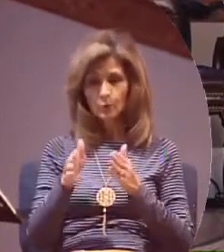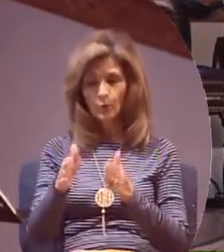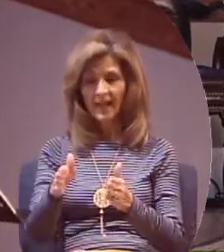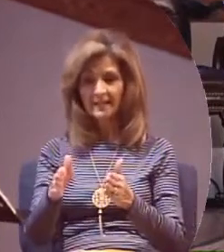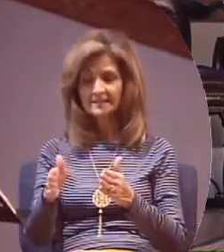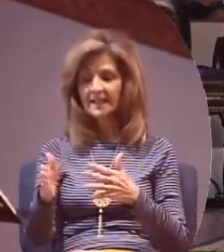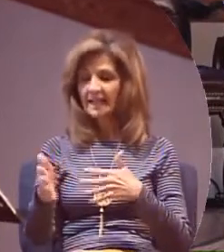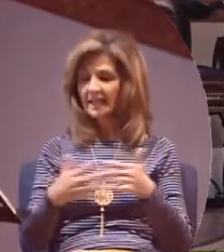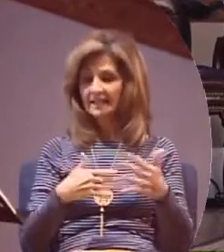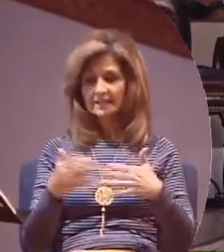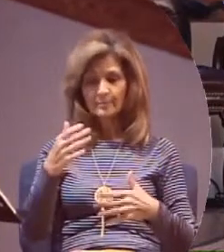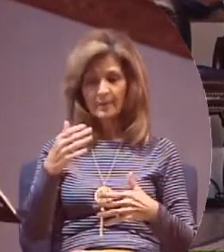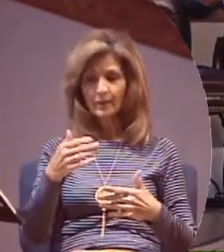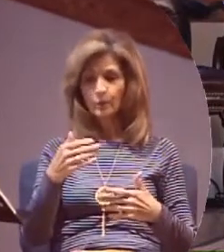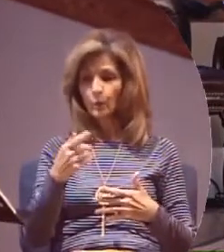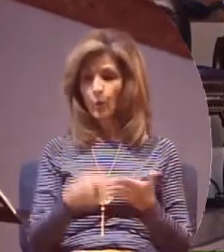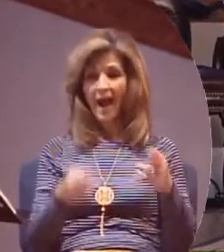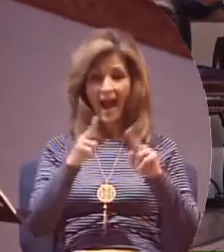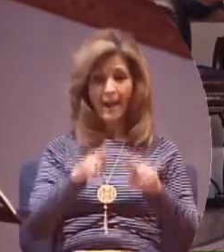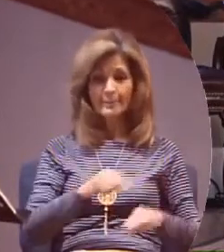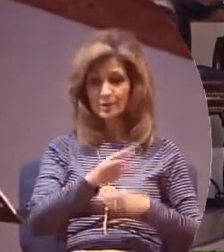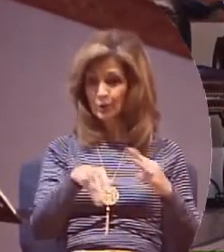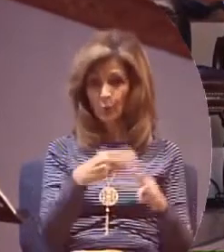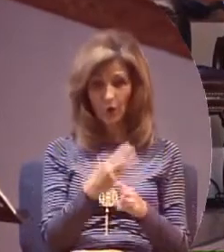world goes to hell.